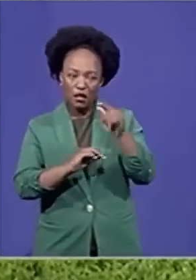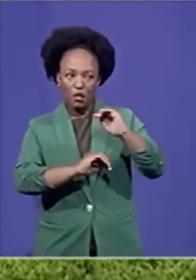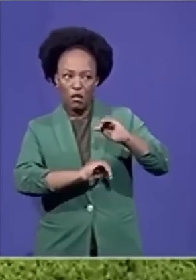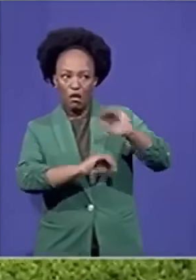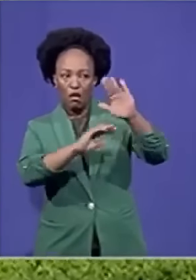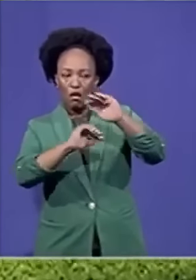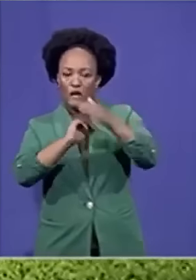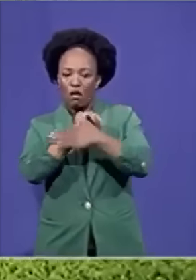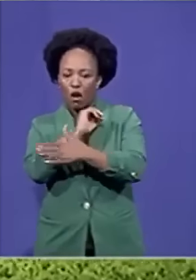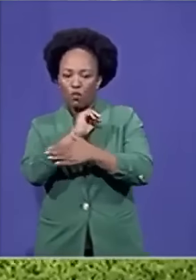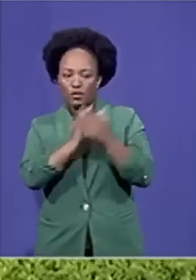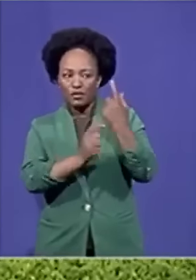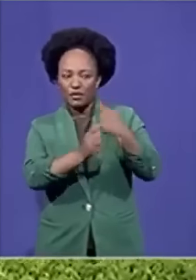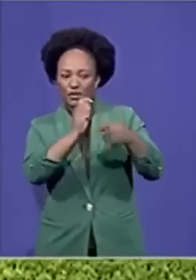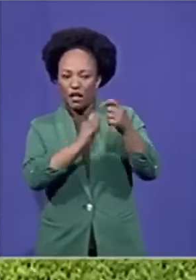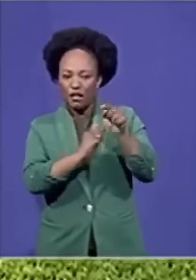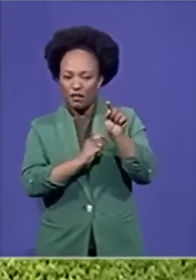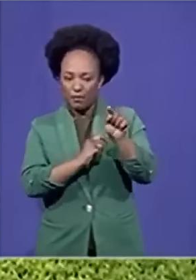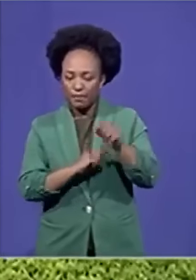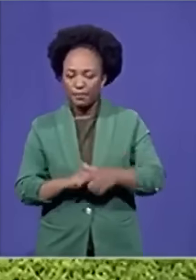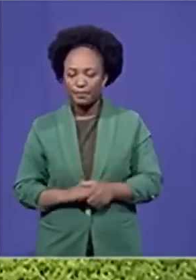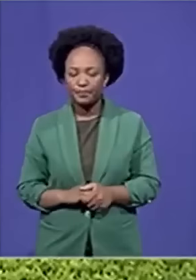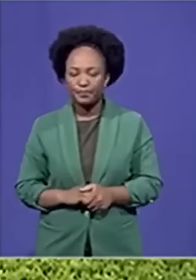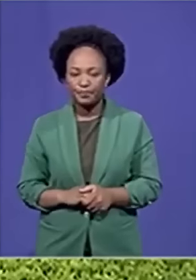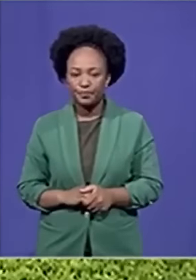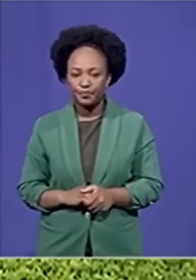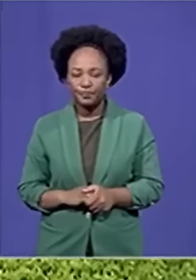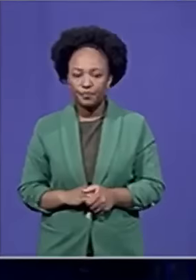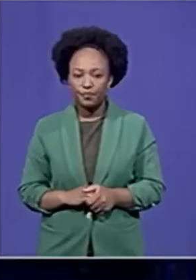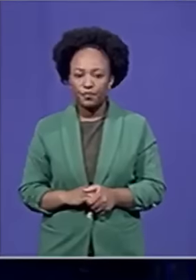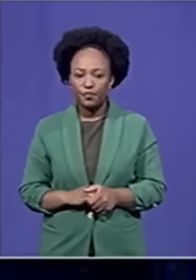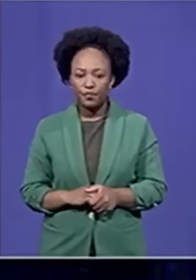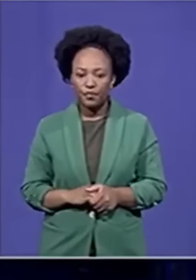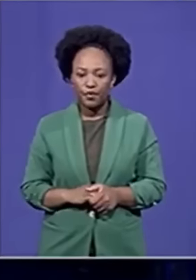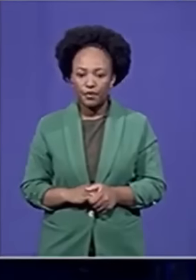Ke Katlego wa dikgang tsa SABC Groblersdal.